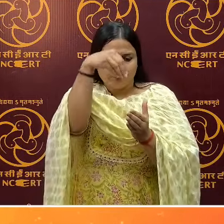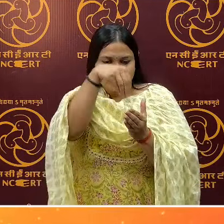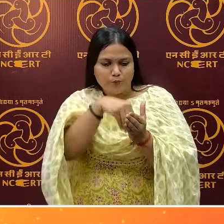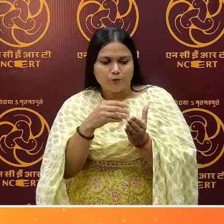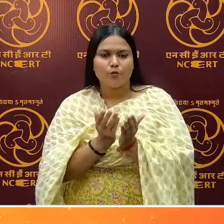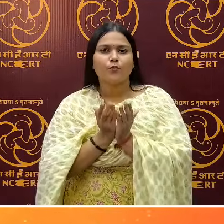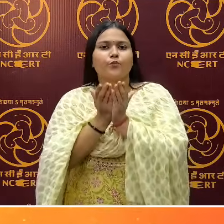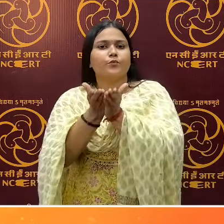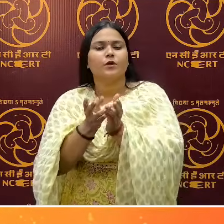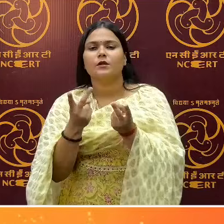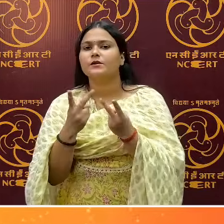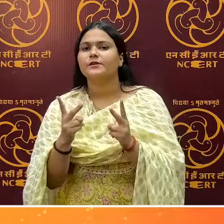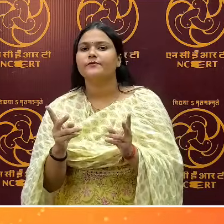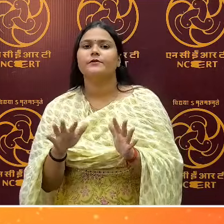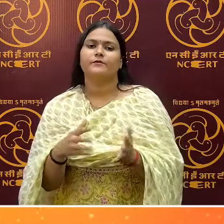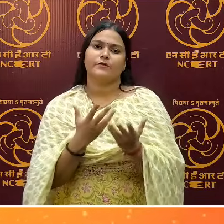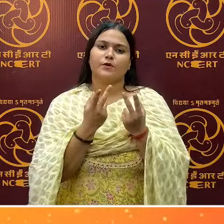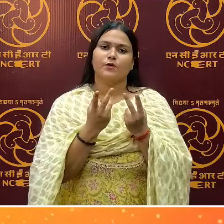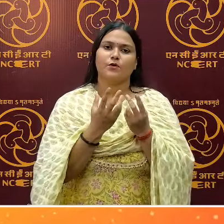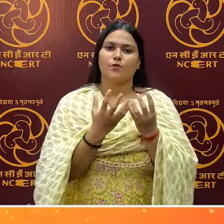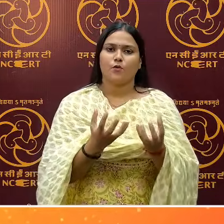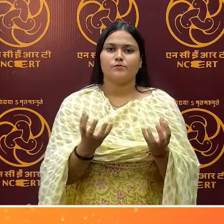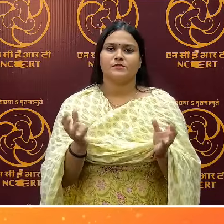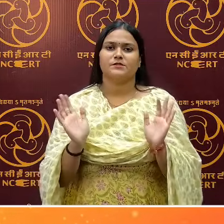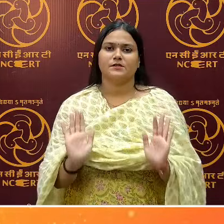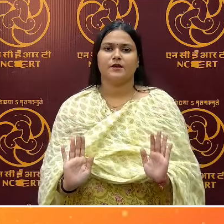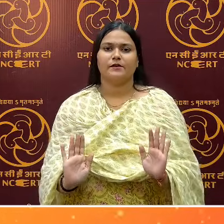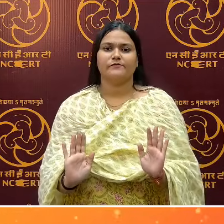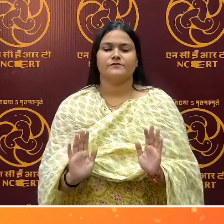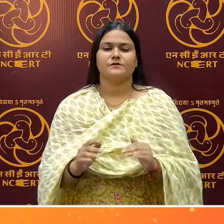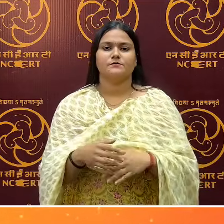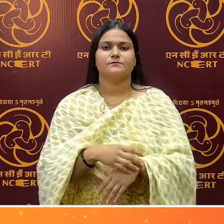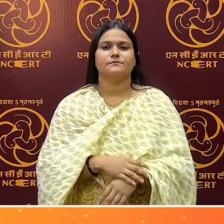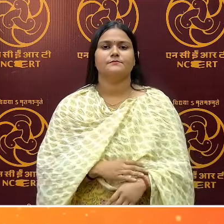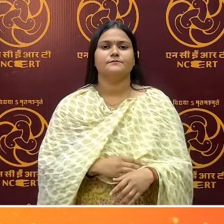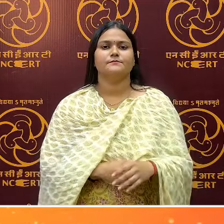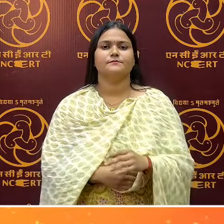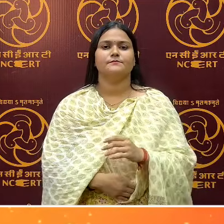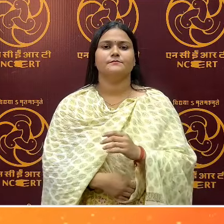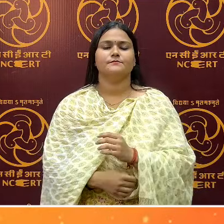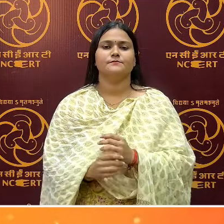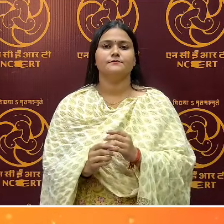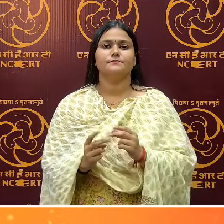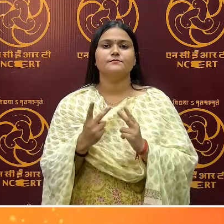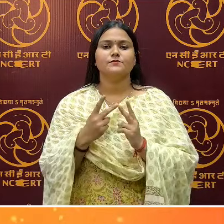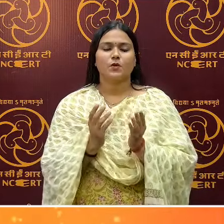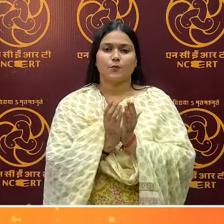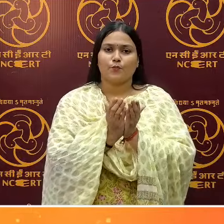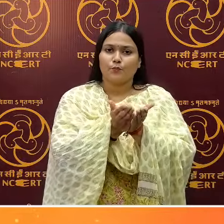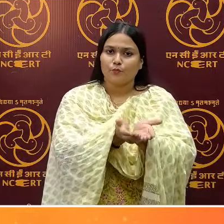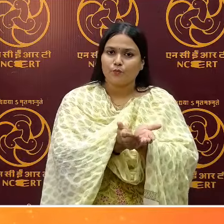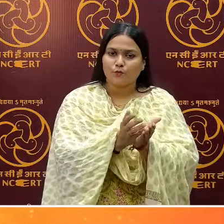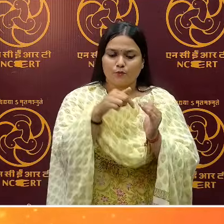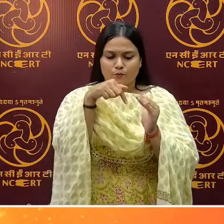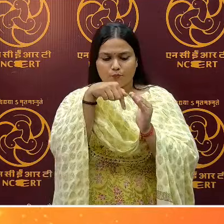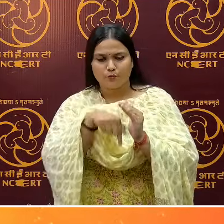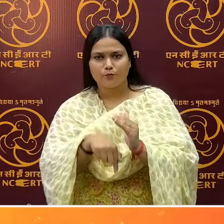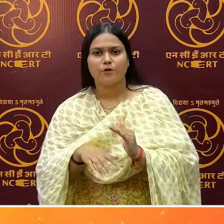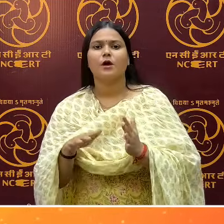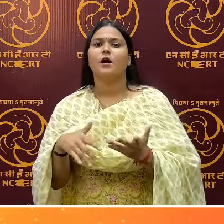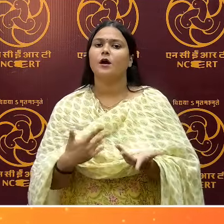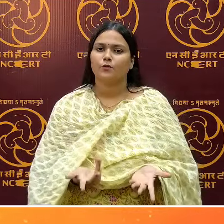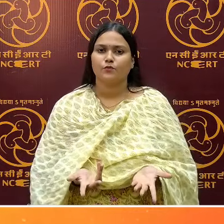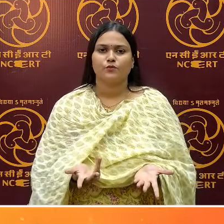Floating is on the surface. Right. The object stays on the surface. Whereas in sinking, it goes down. It